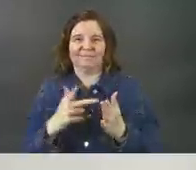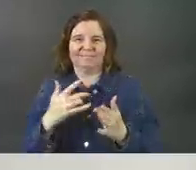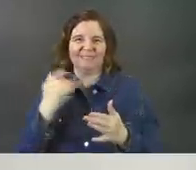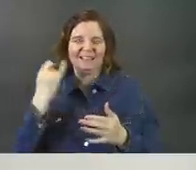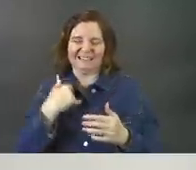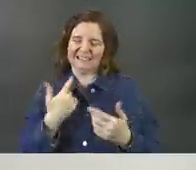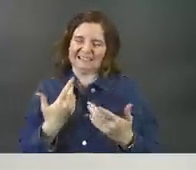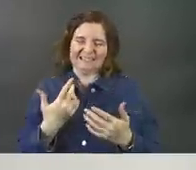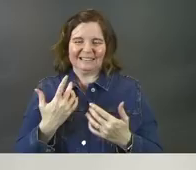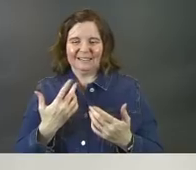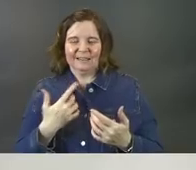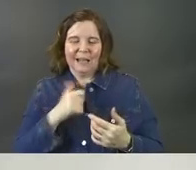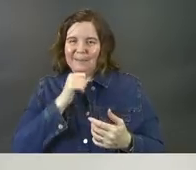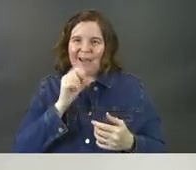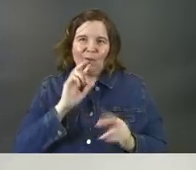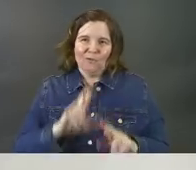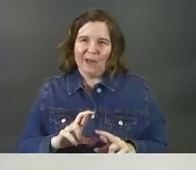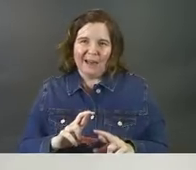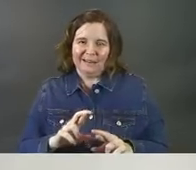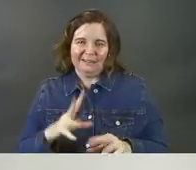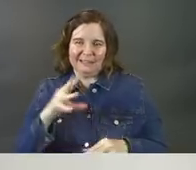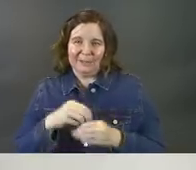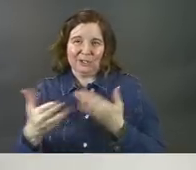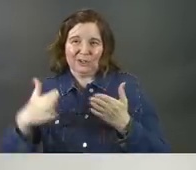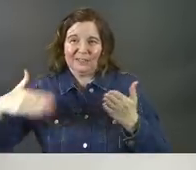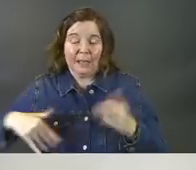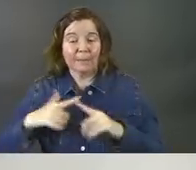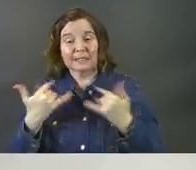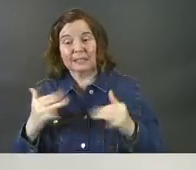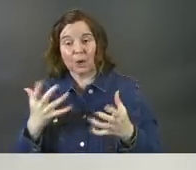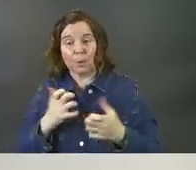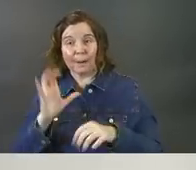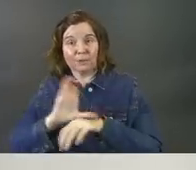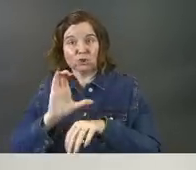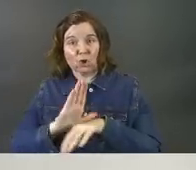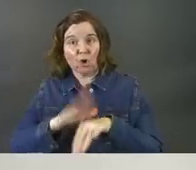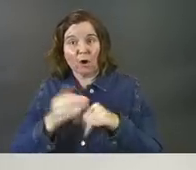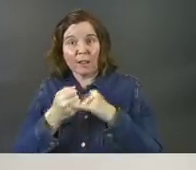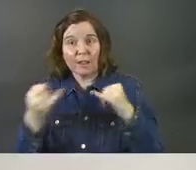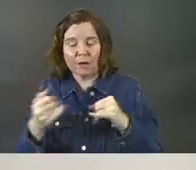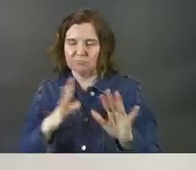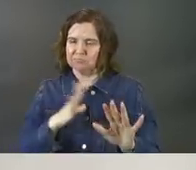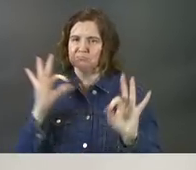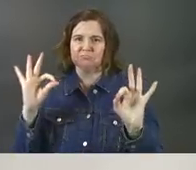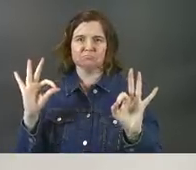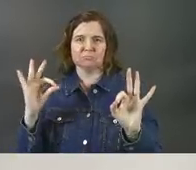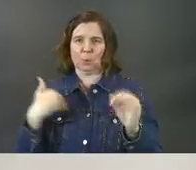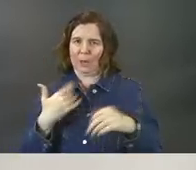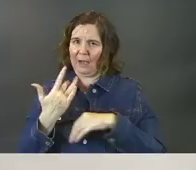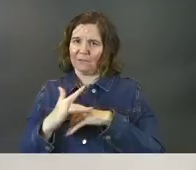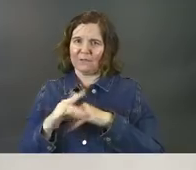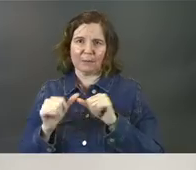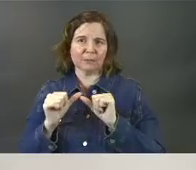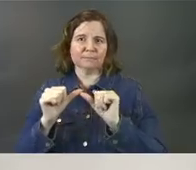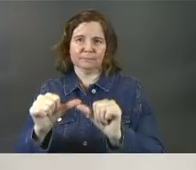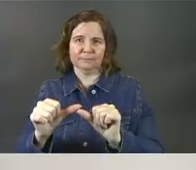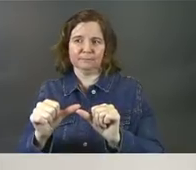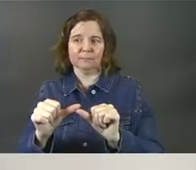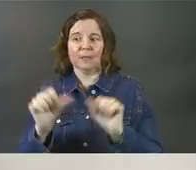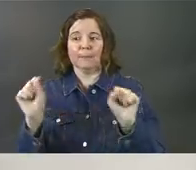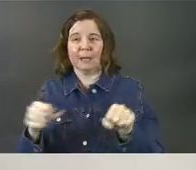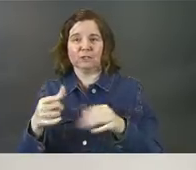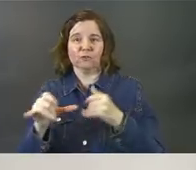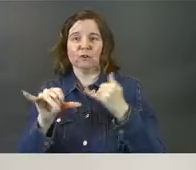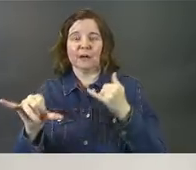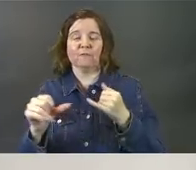camps, if you're like, hey, I'm ready to, or I'm not ready to be in a service yet, but I still want to be at church online, it's like, we are going to have that available and potentially